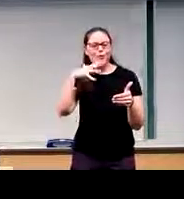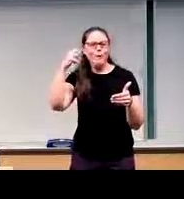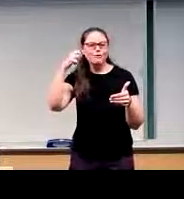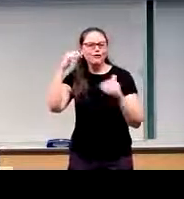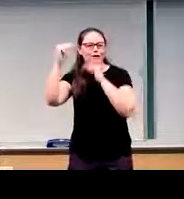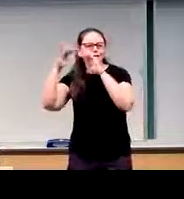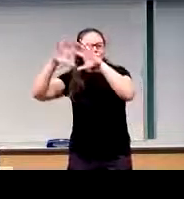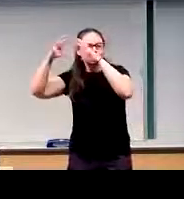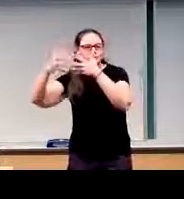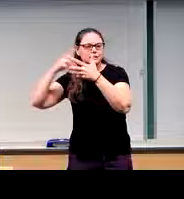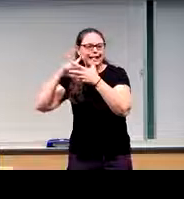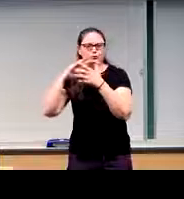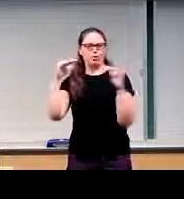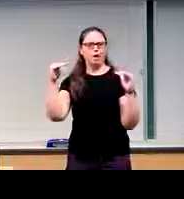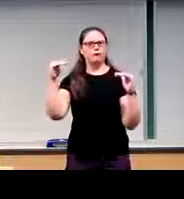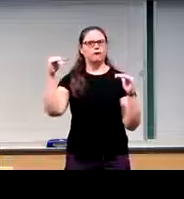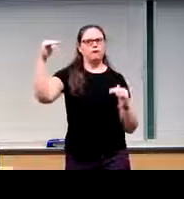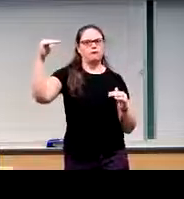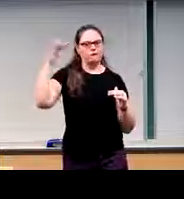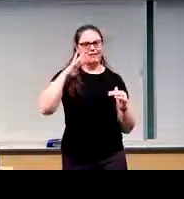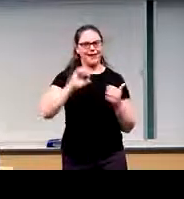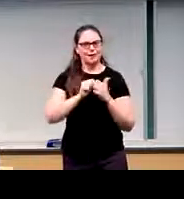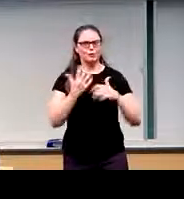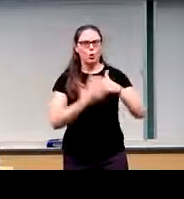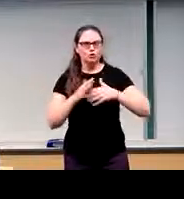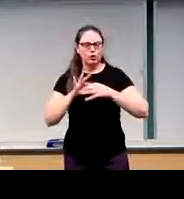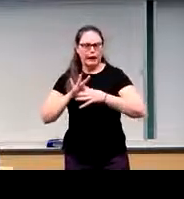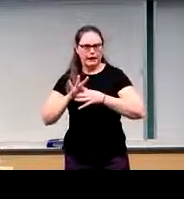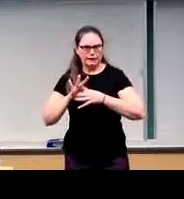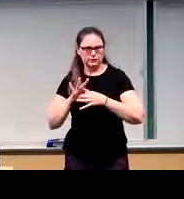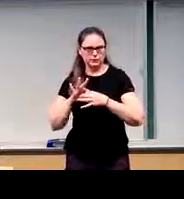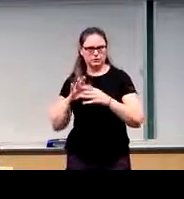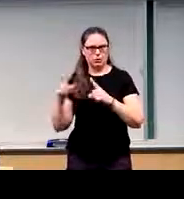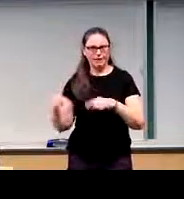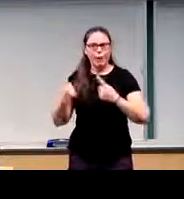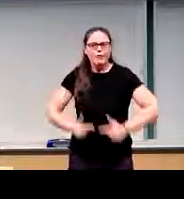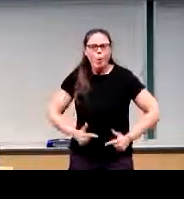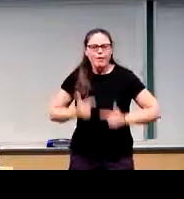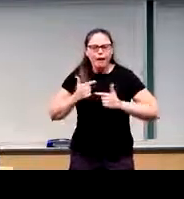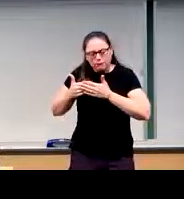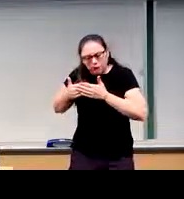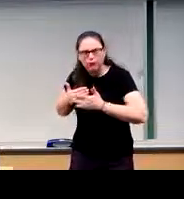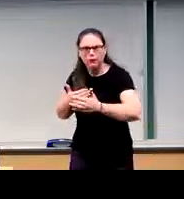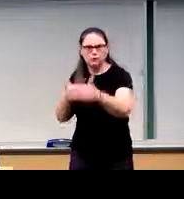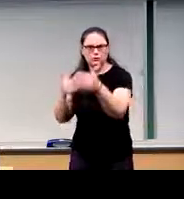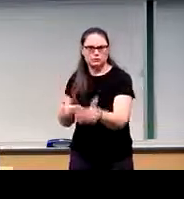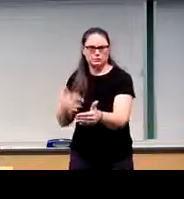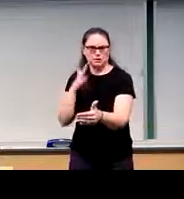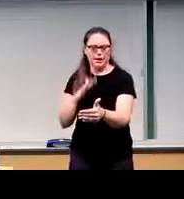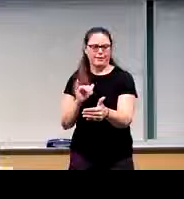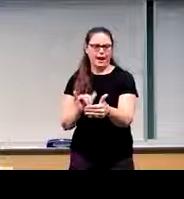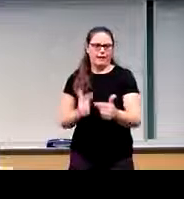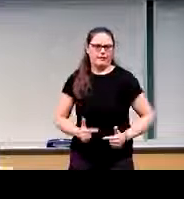sort of obscure the dynamics of social connectedness over the entire life course, and taking a life